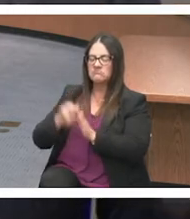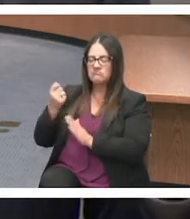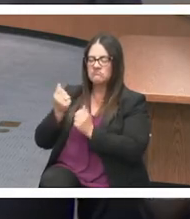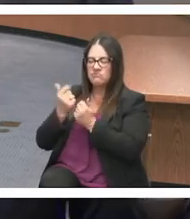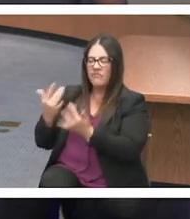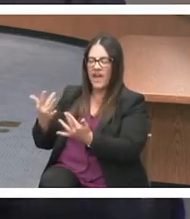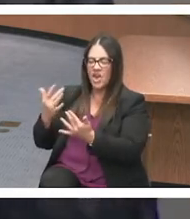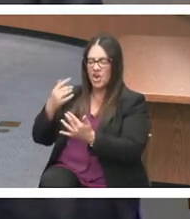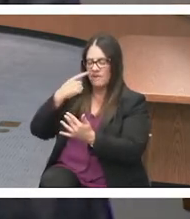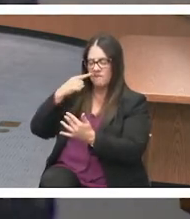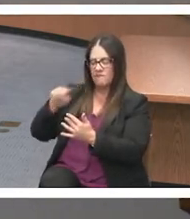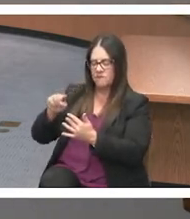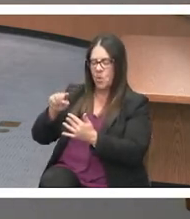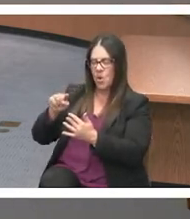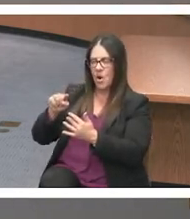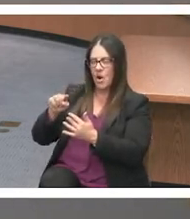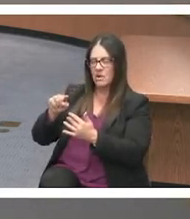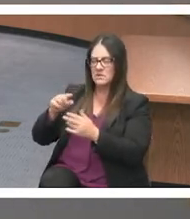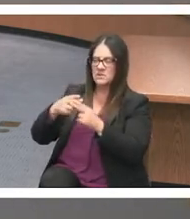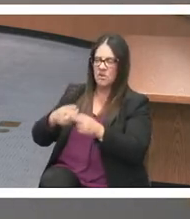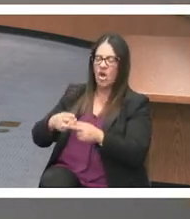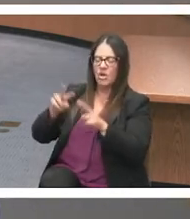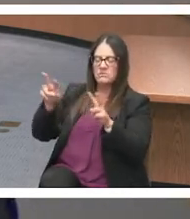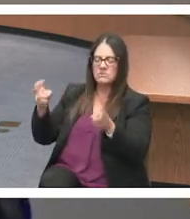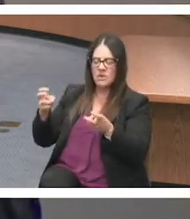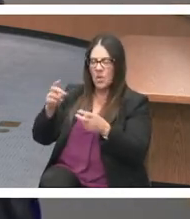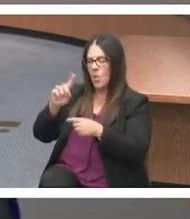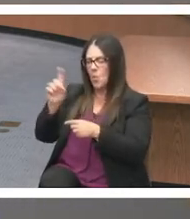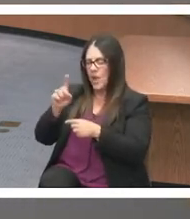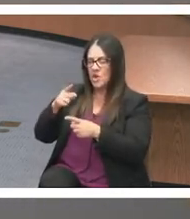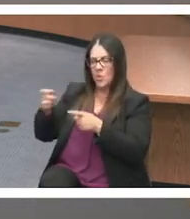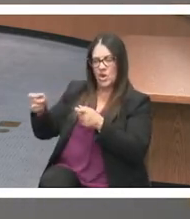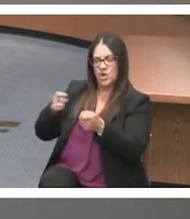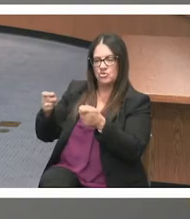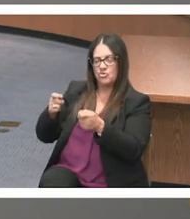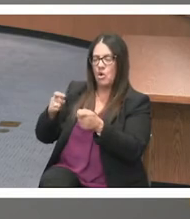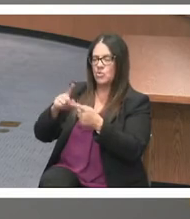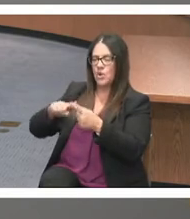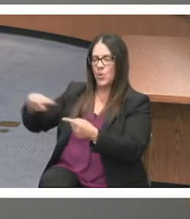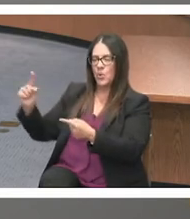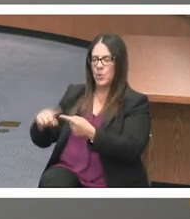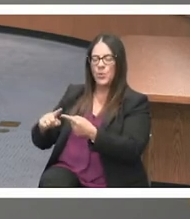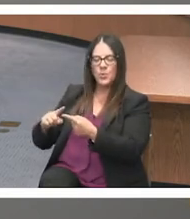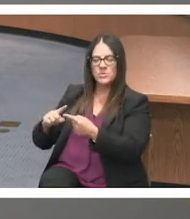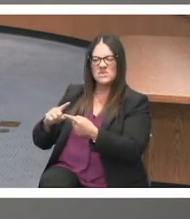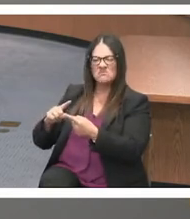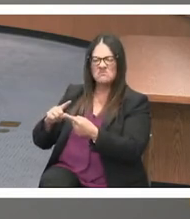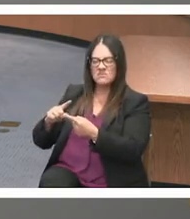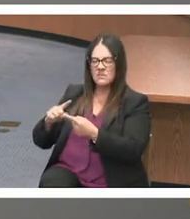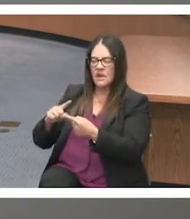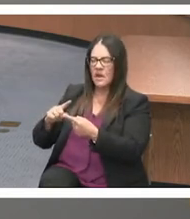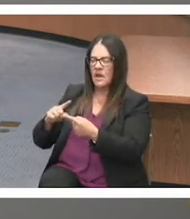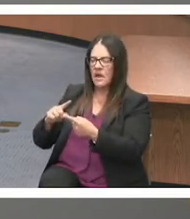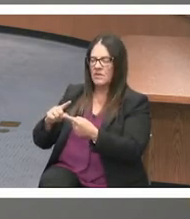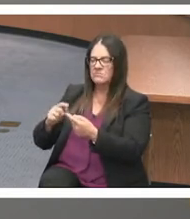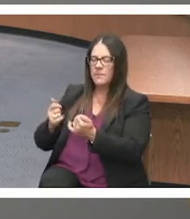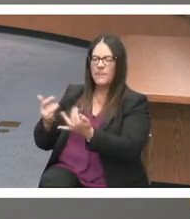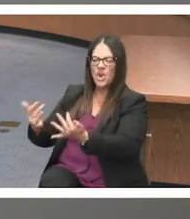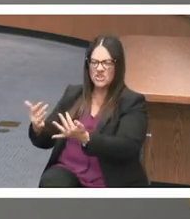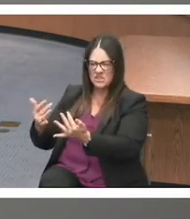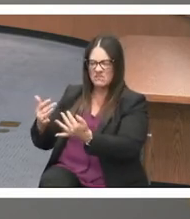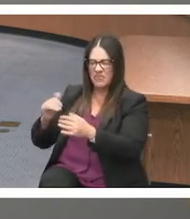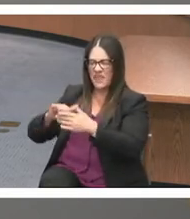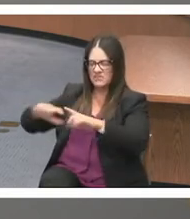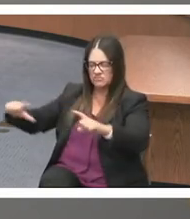different perspectives. So if you're a local air agency and you're trying to control for air quality, you may be concerned about prescribed burns because they bring